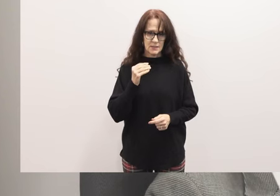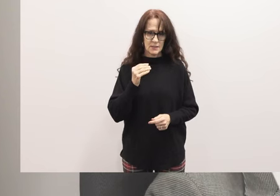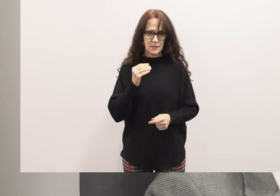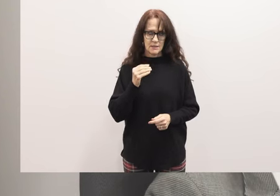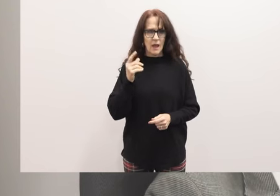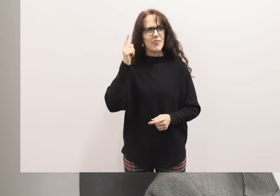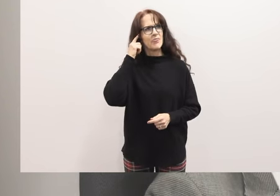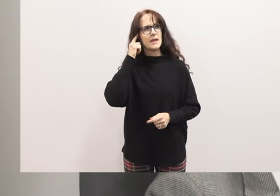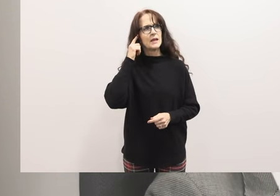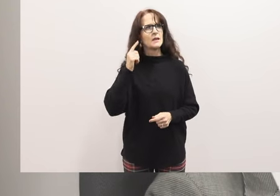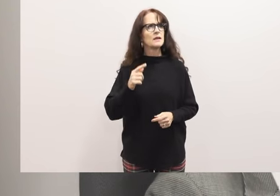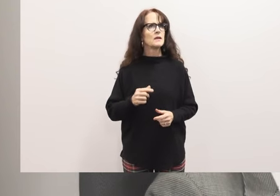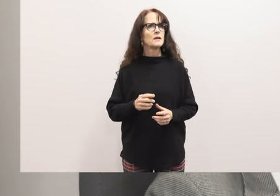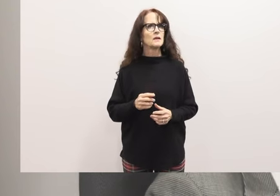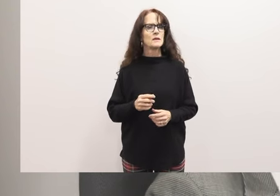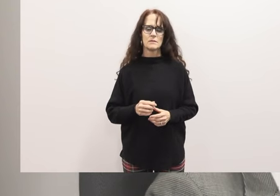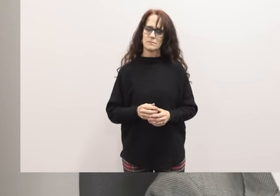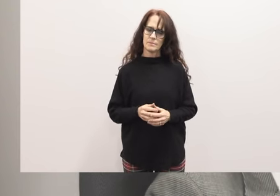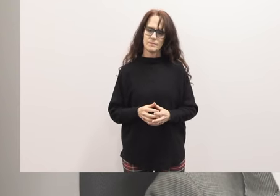think she's